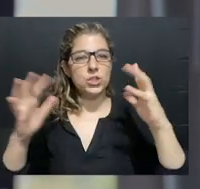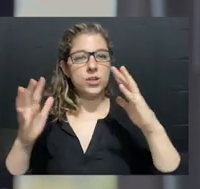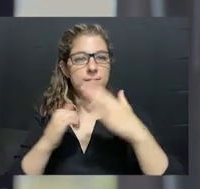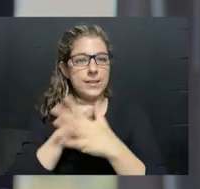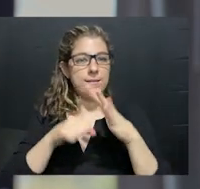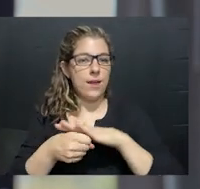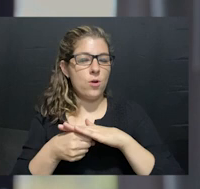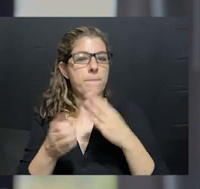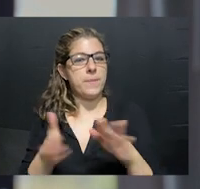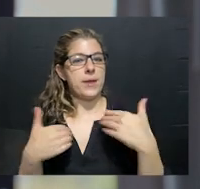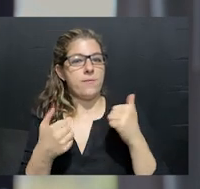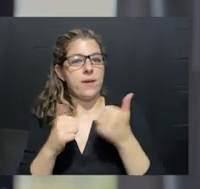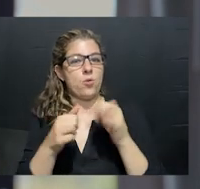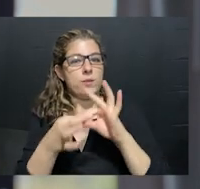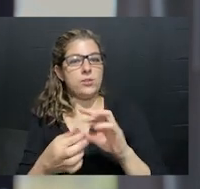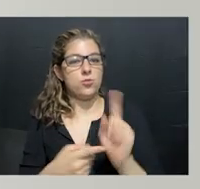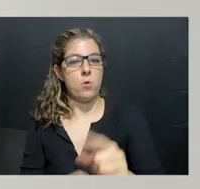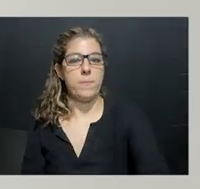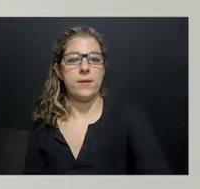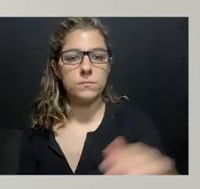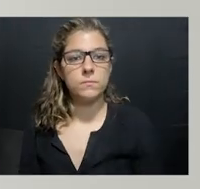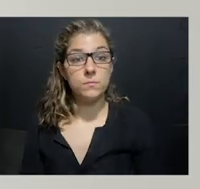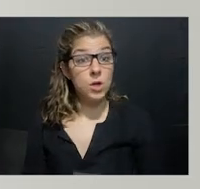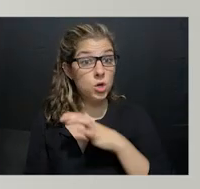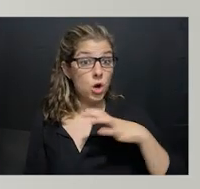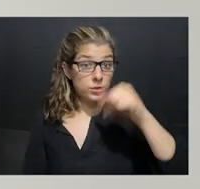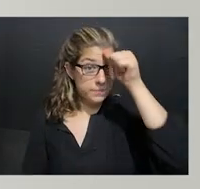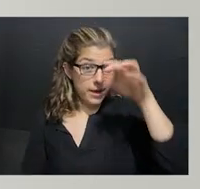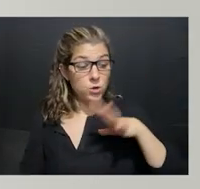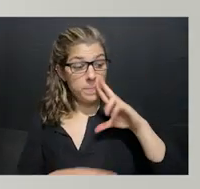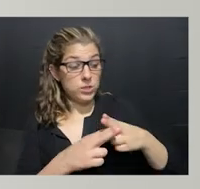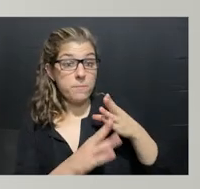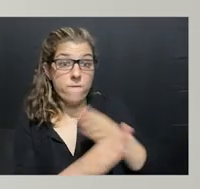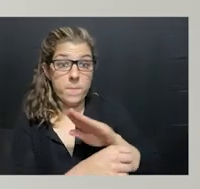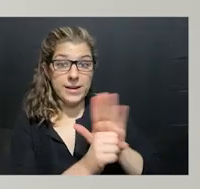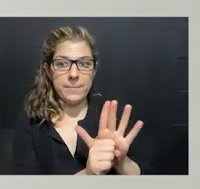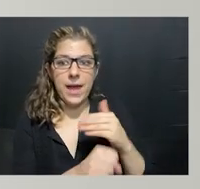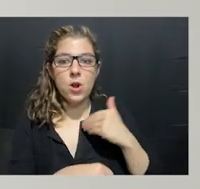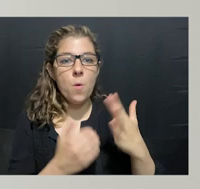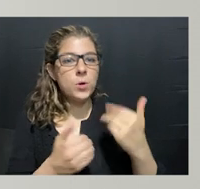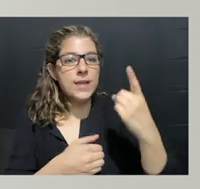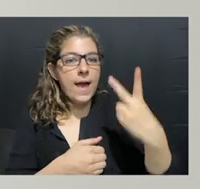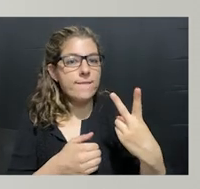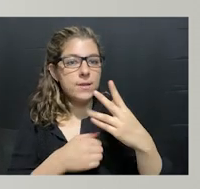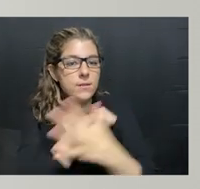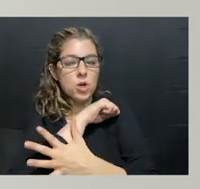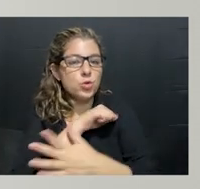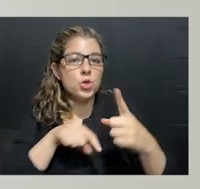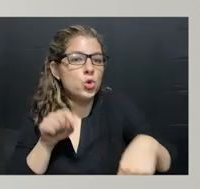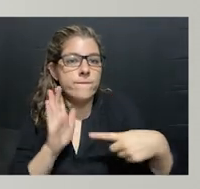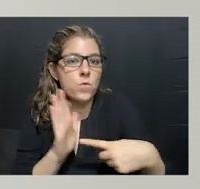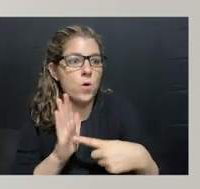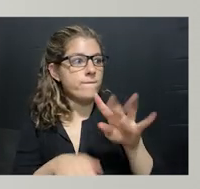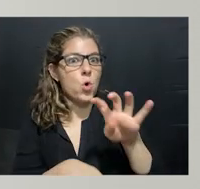area of public health as it relates to the moment we're in? Well, Congressman, you mentioned the fact that even before the pandemic, we had close to half the country that could not afford a